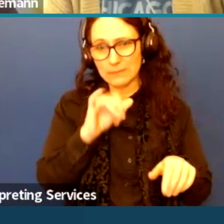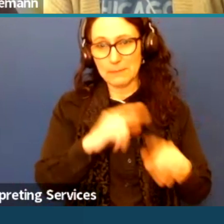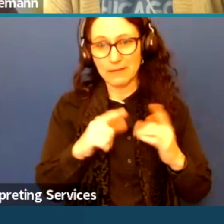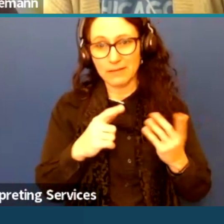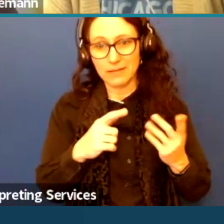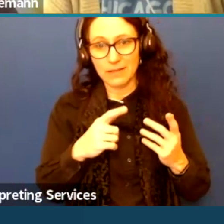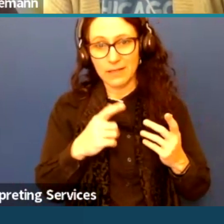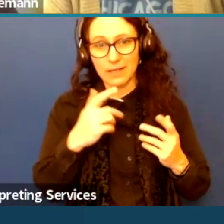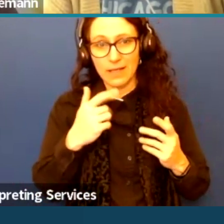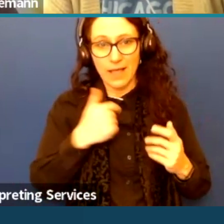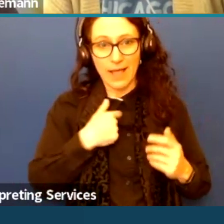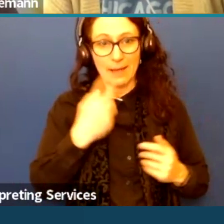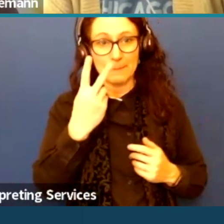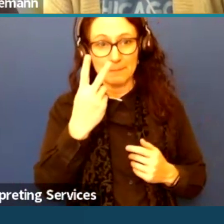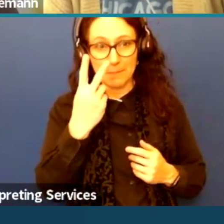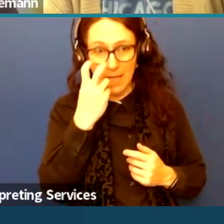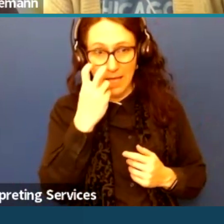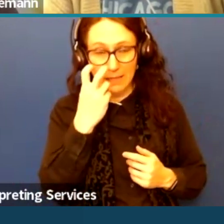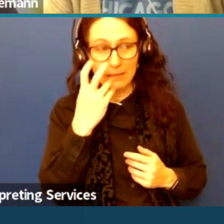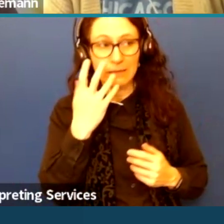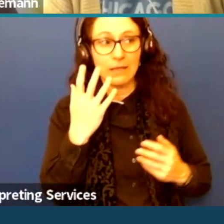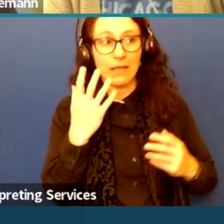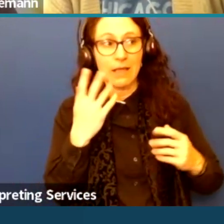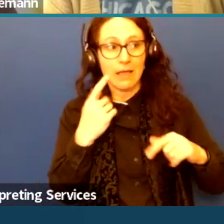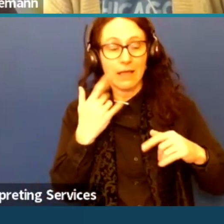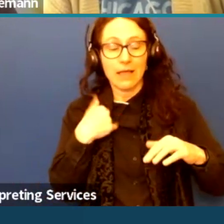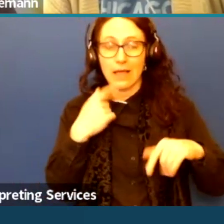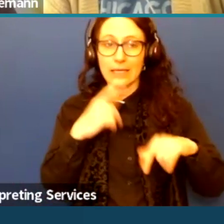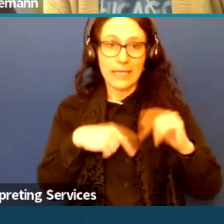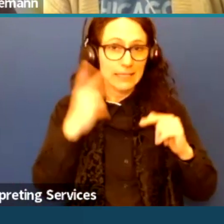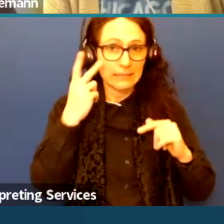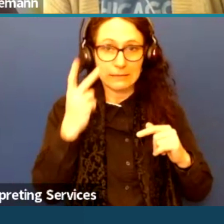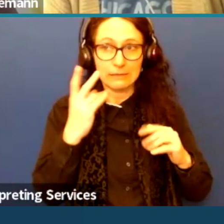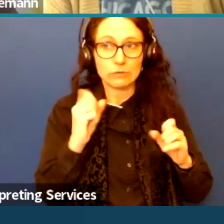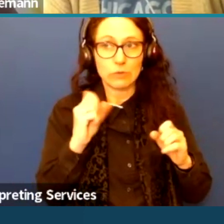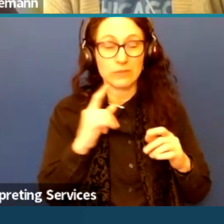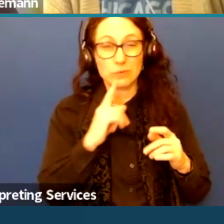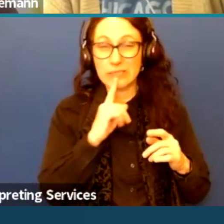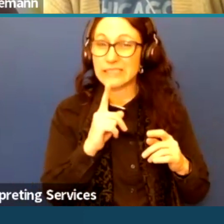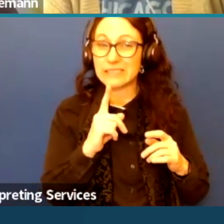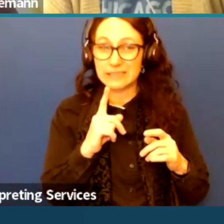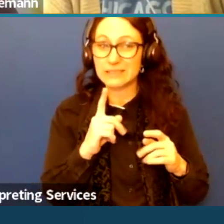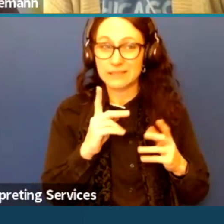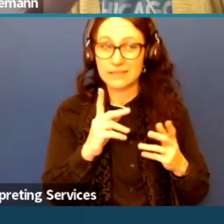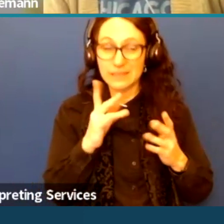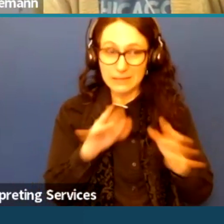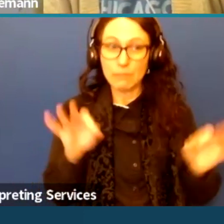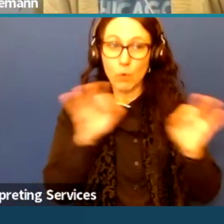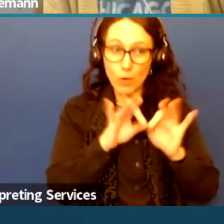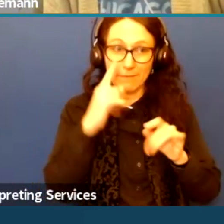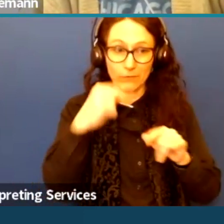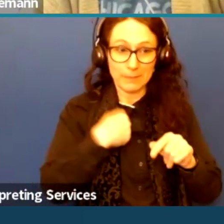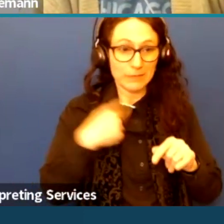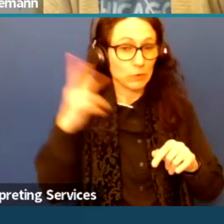blind person, not being able to see, it is huge for me to hear the person